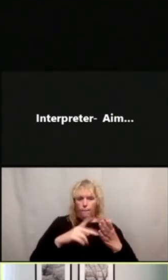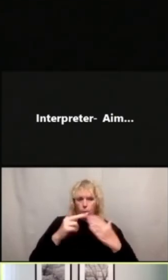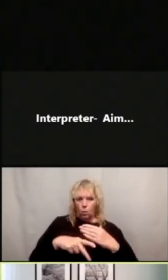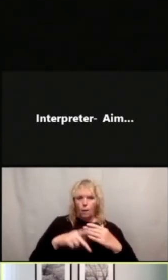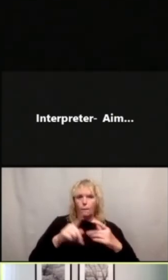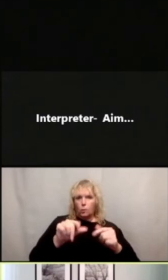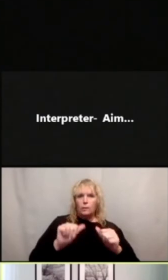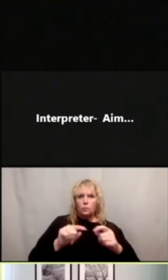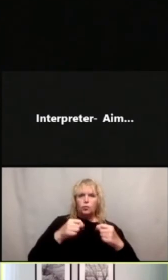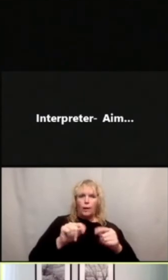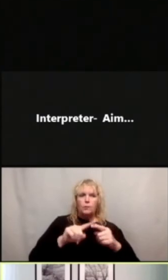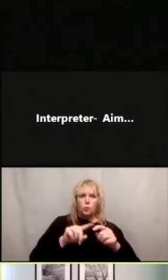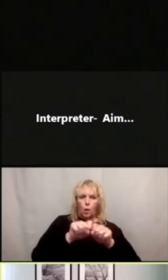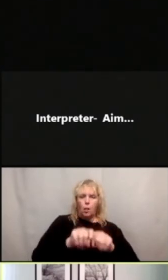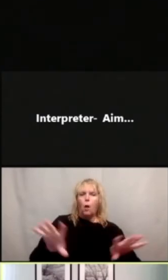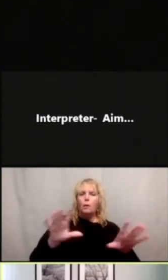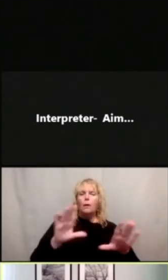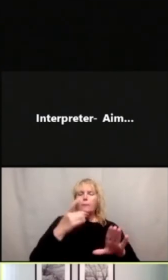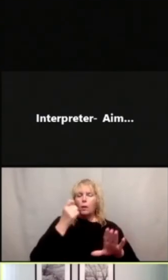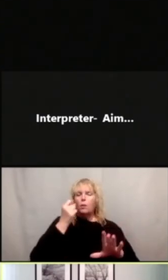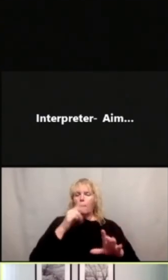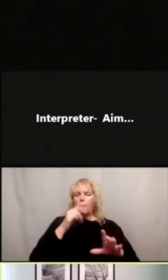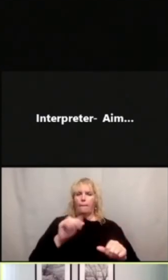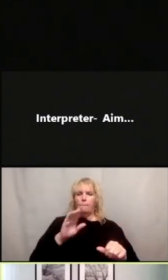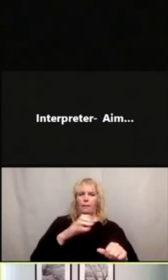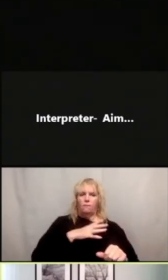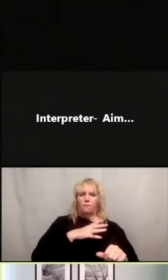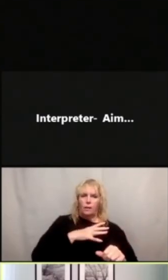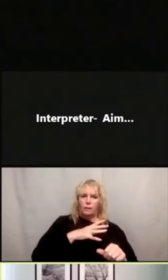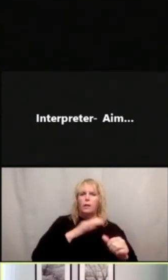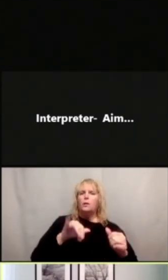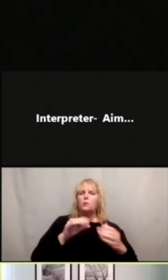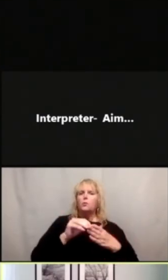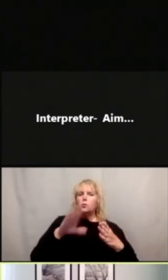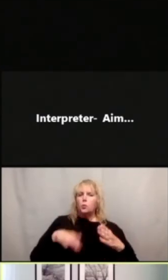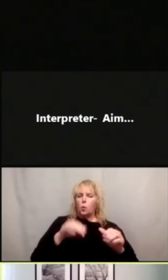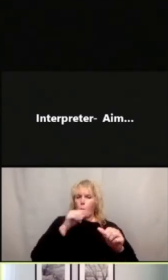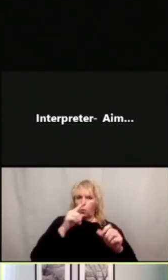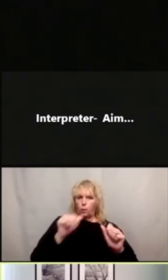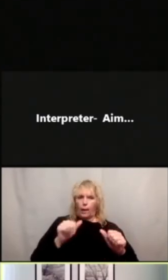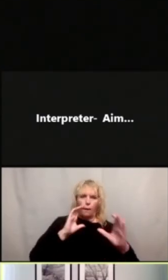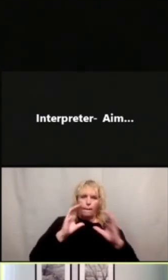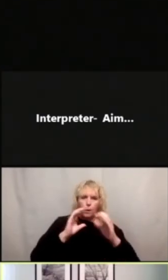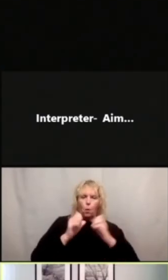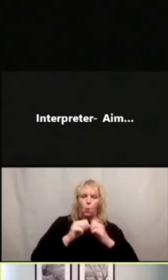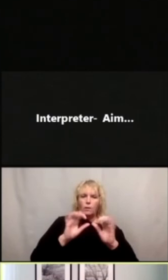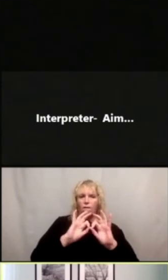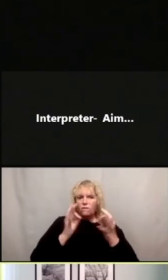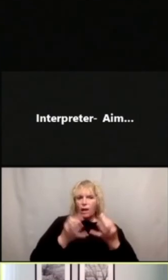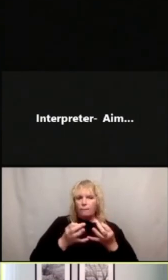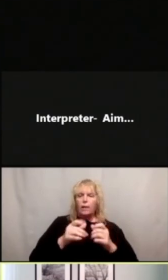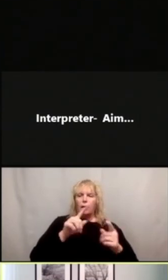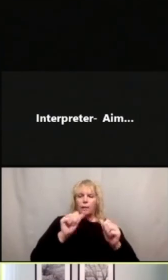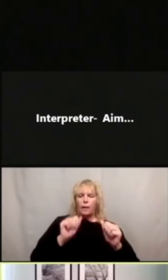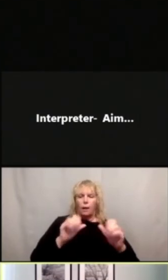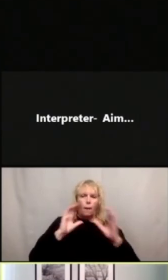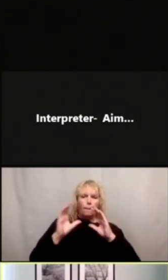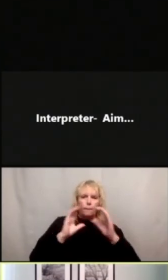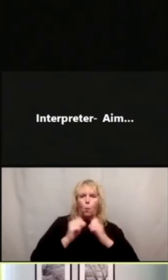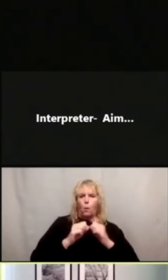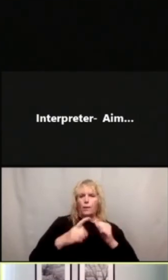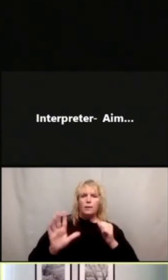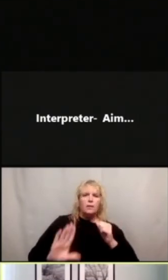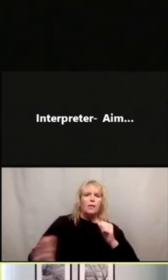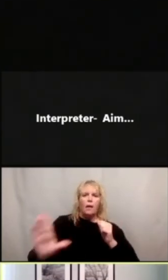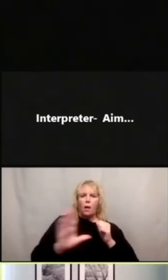to launch. Because again, we find that students, communicate with their family members, they communicate with their friends and people that they